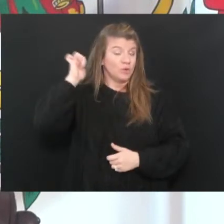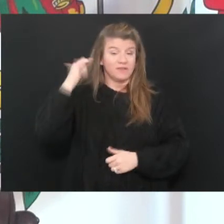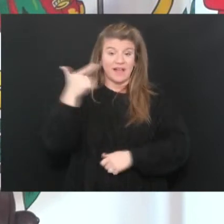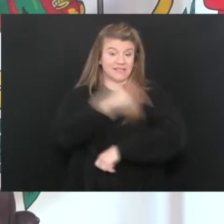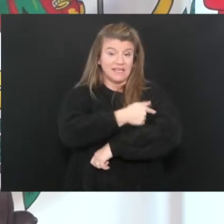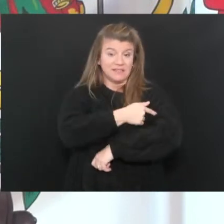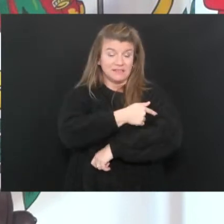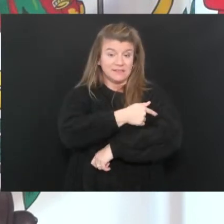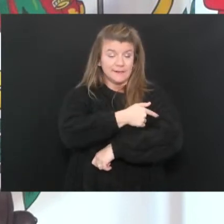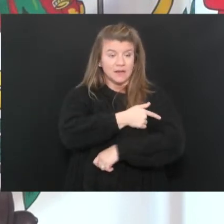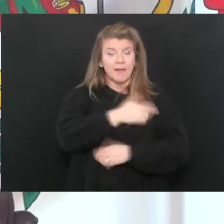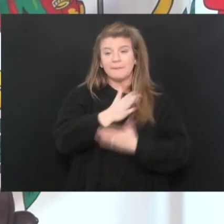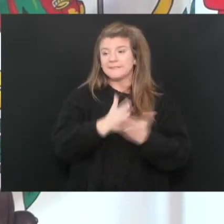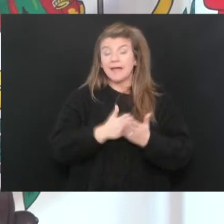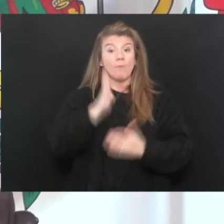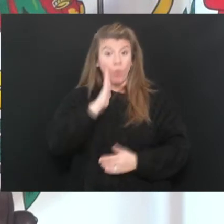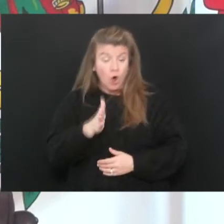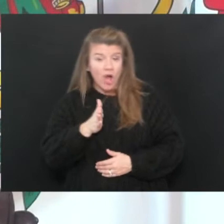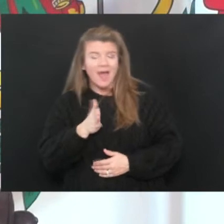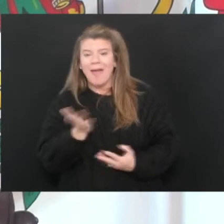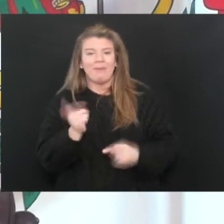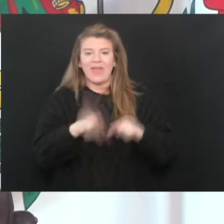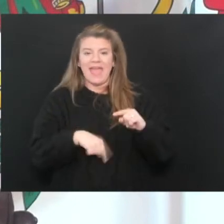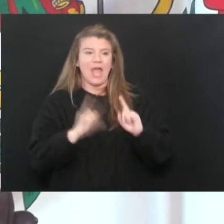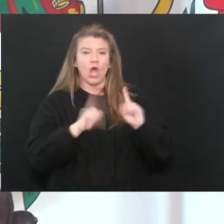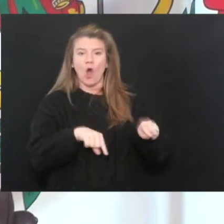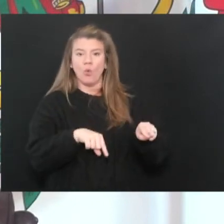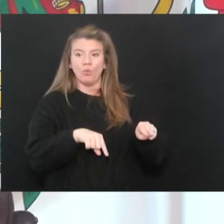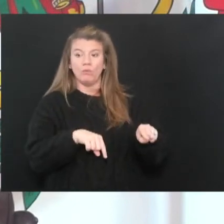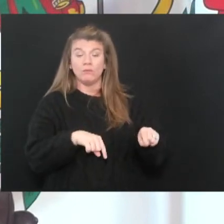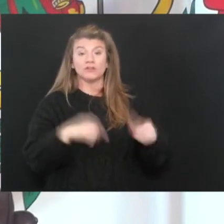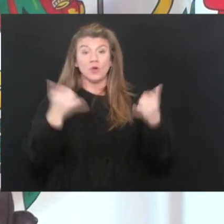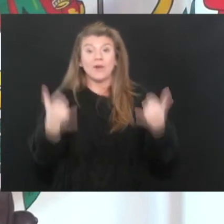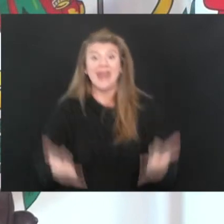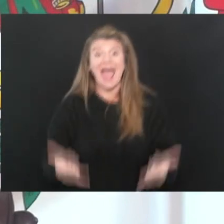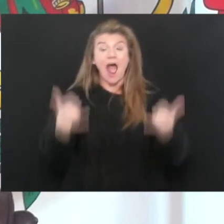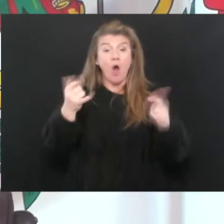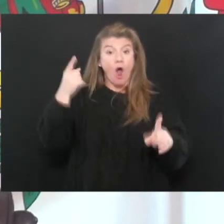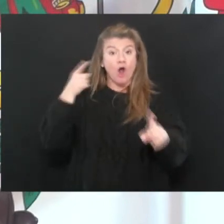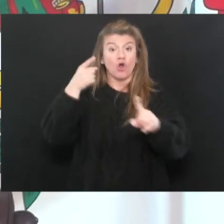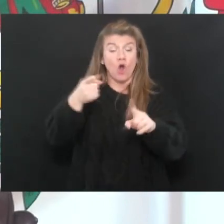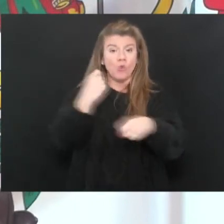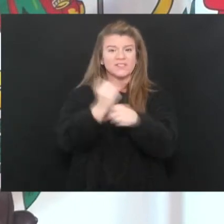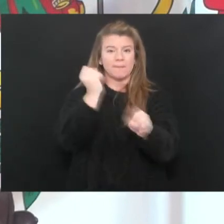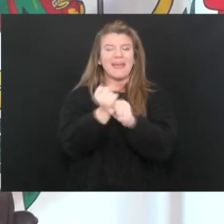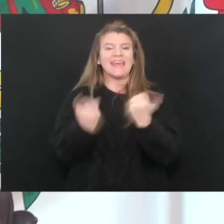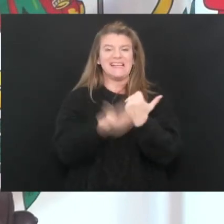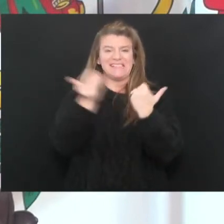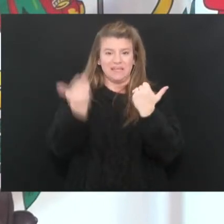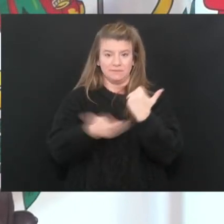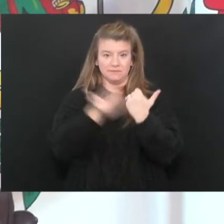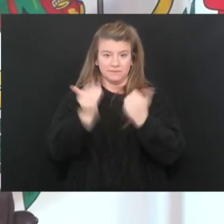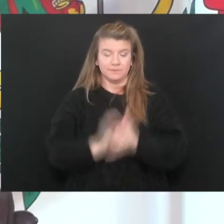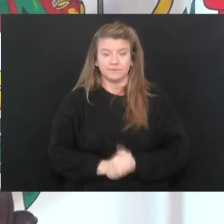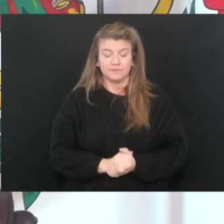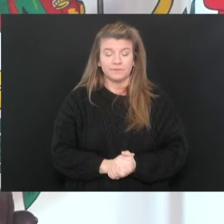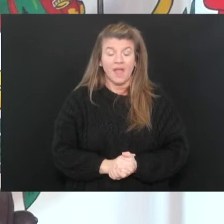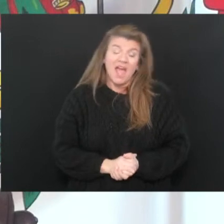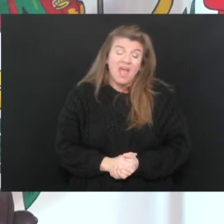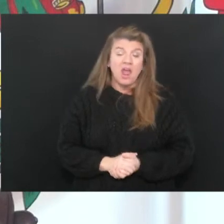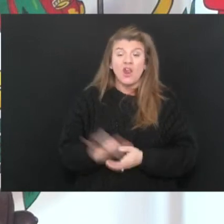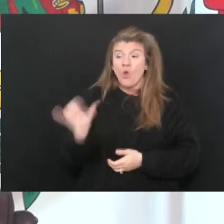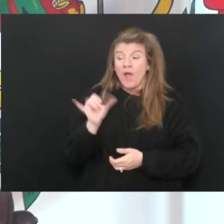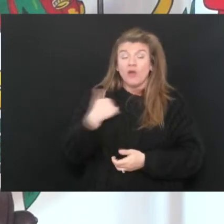but it's just not convenient. And so we're going to make it super convenient. And then there's some that are really probably